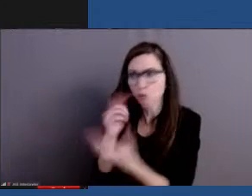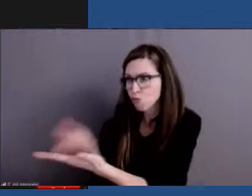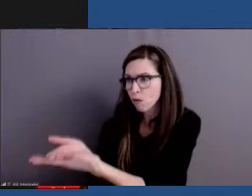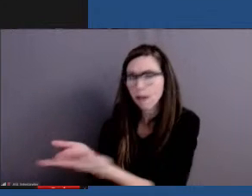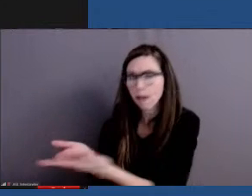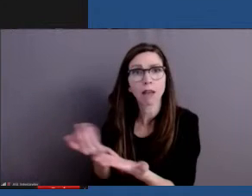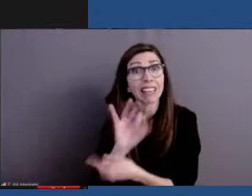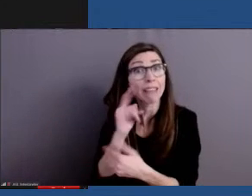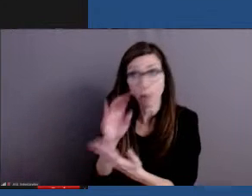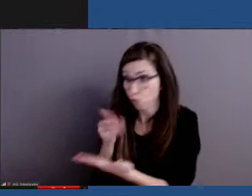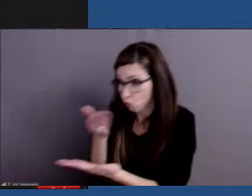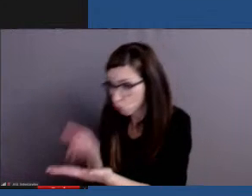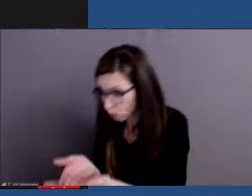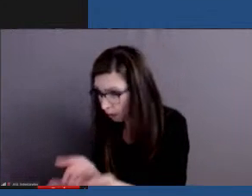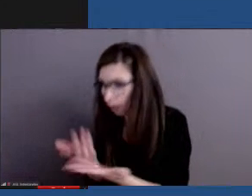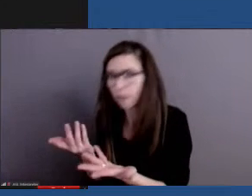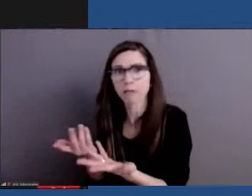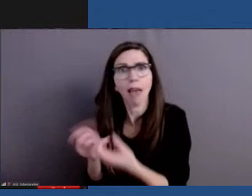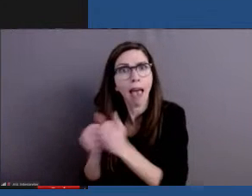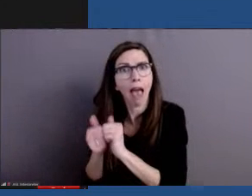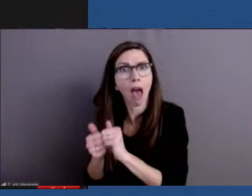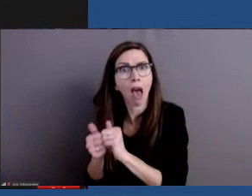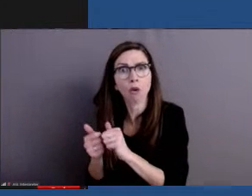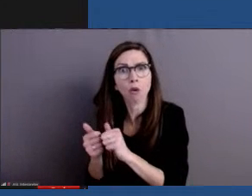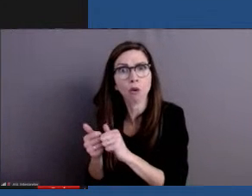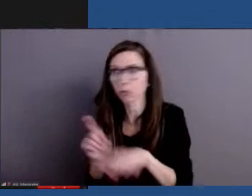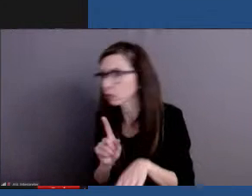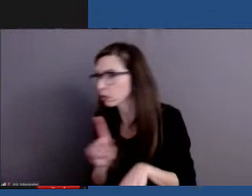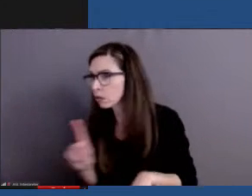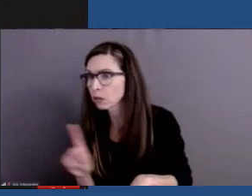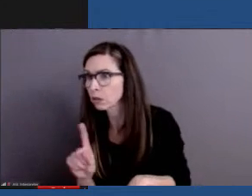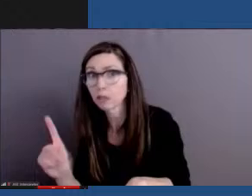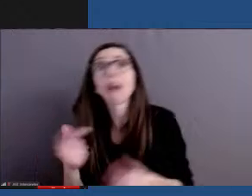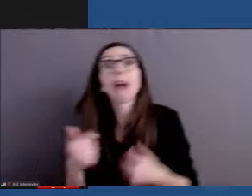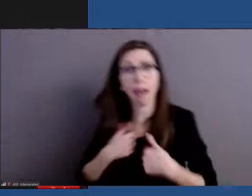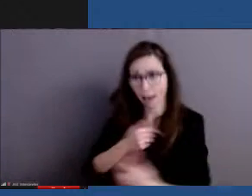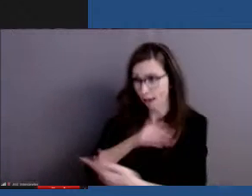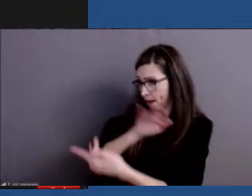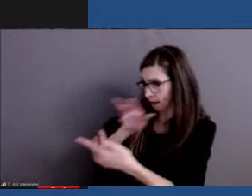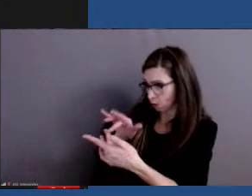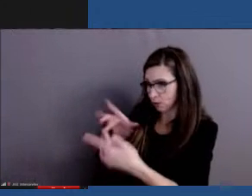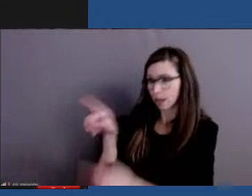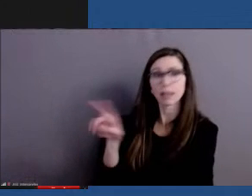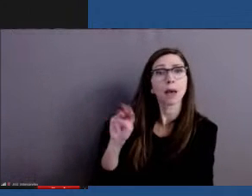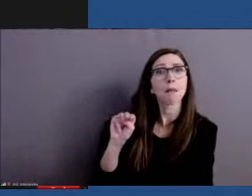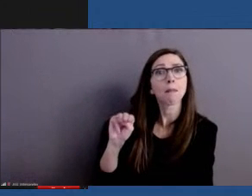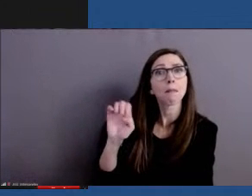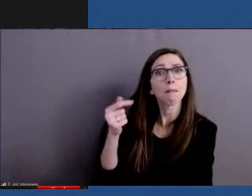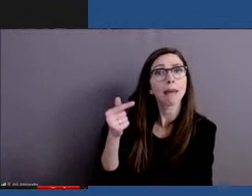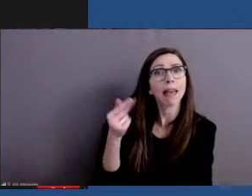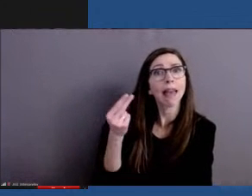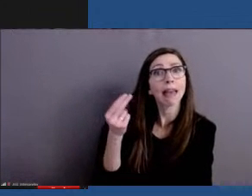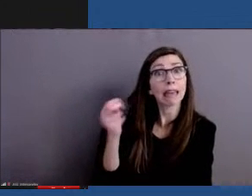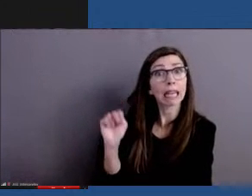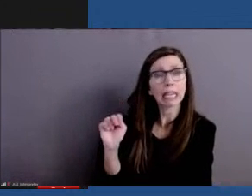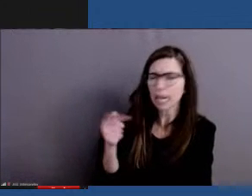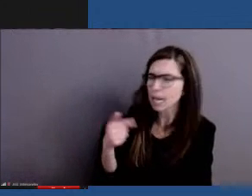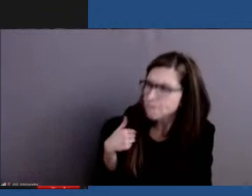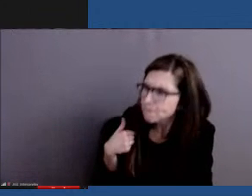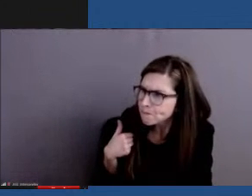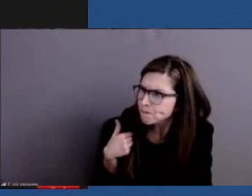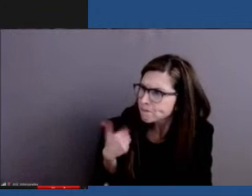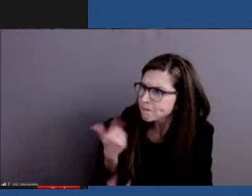And whenever I contacted Megan at the accessibility office, she was quick to give us answers as to how we